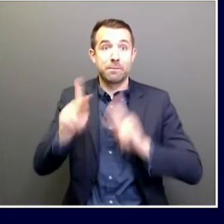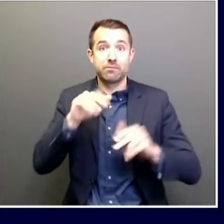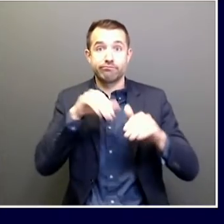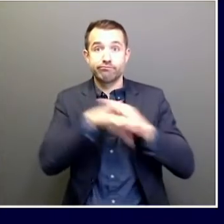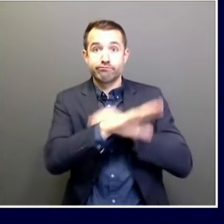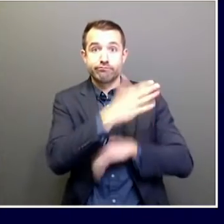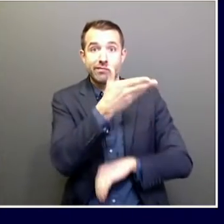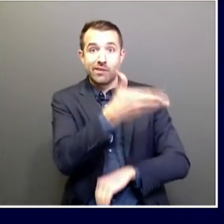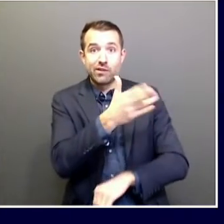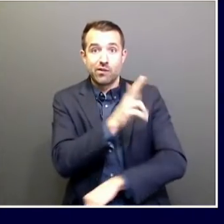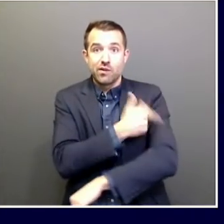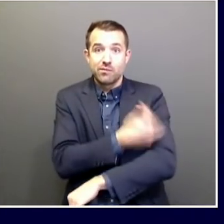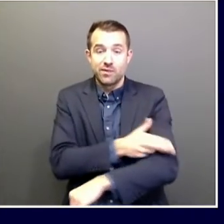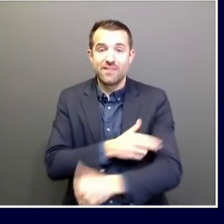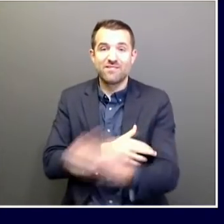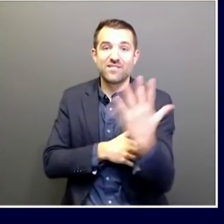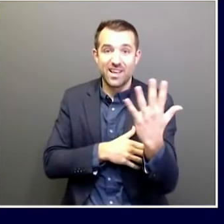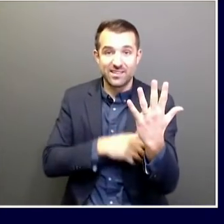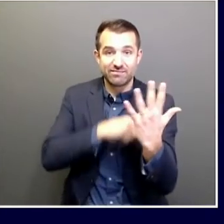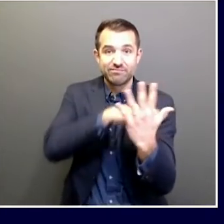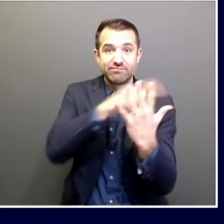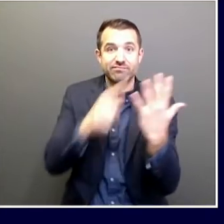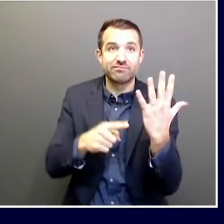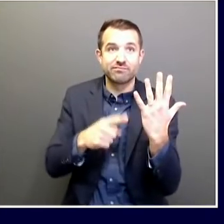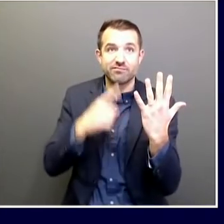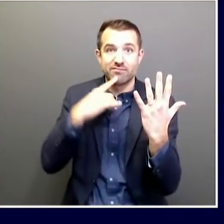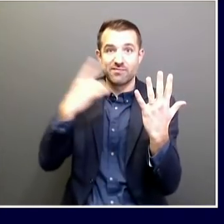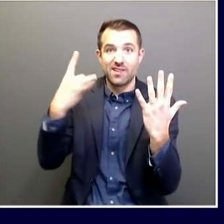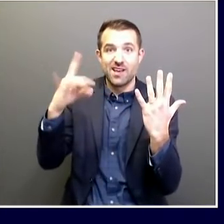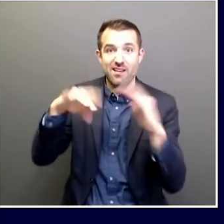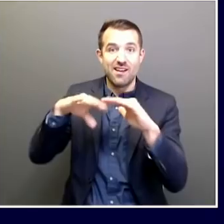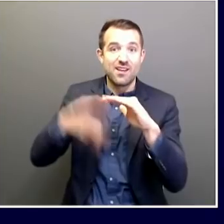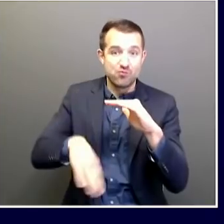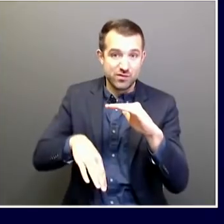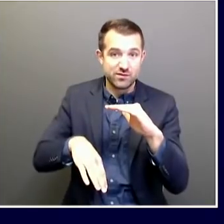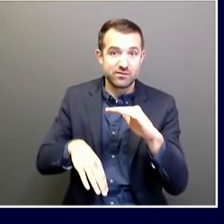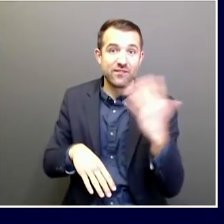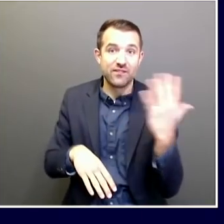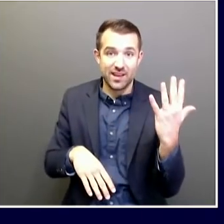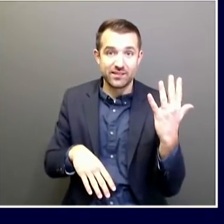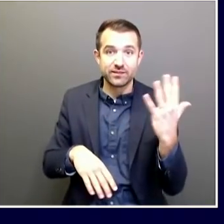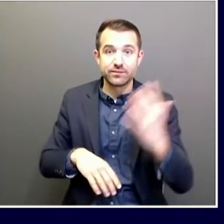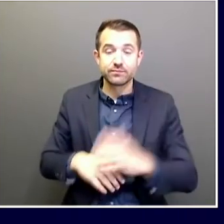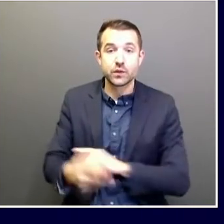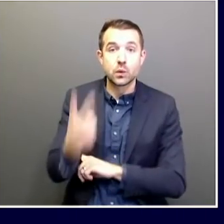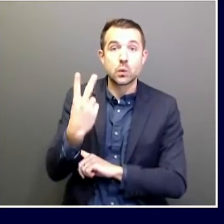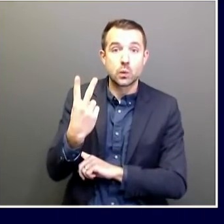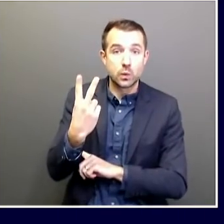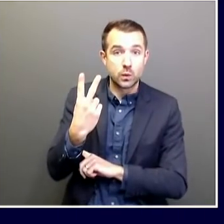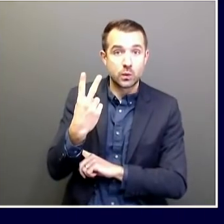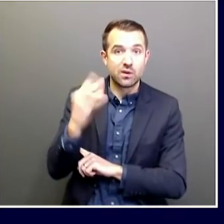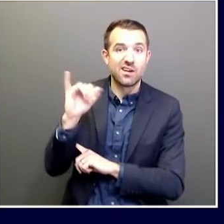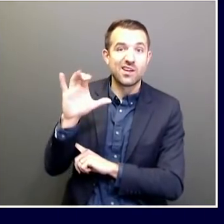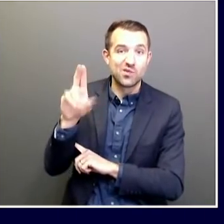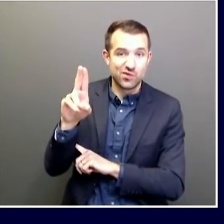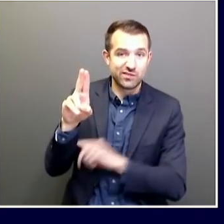of 18. And 2 of those 5 children are in the pediatric intensive care unit right now.